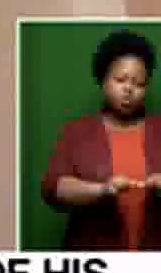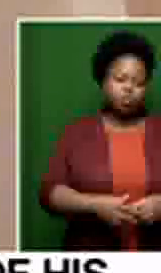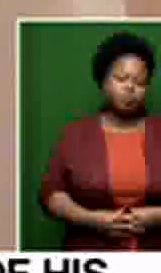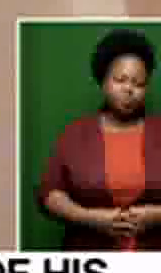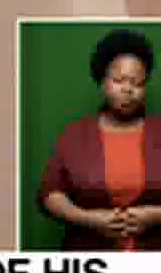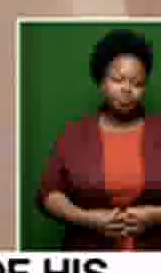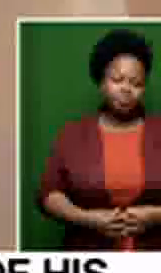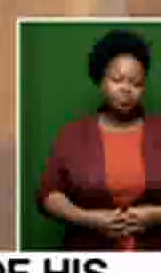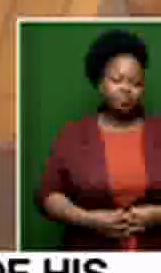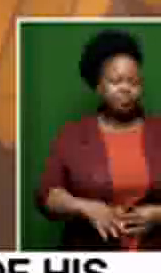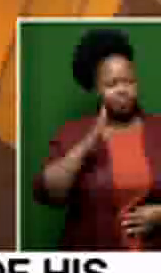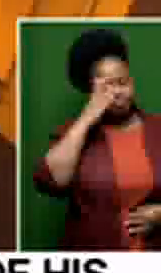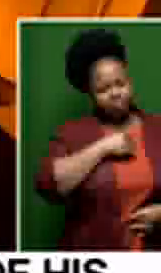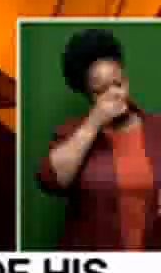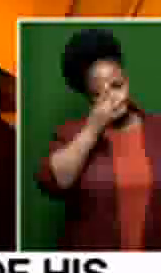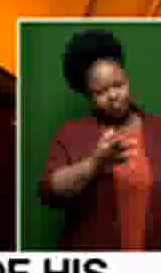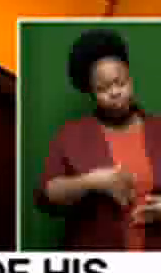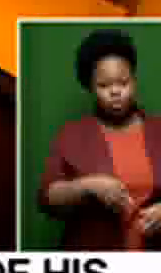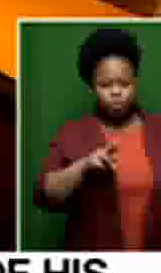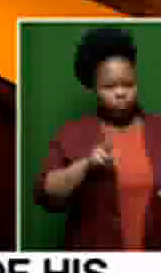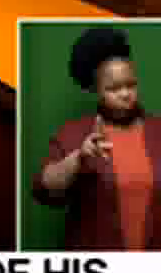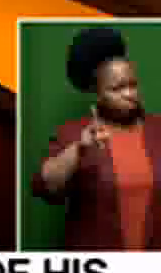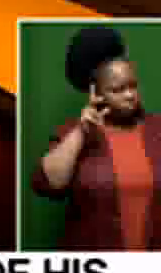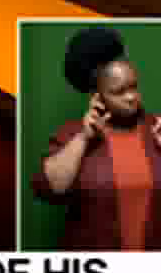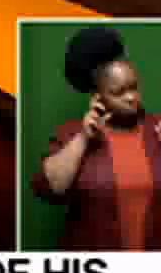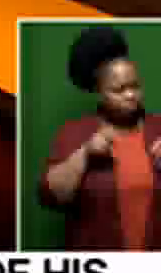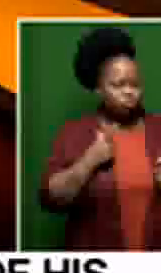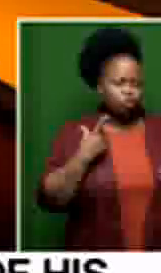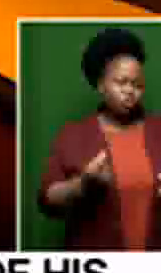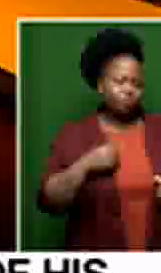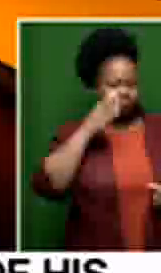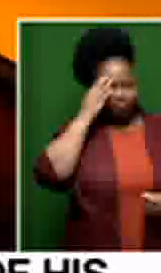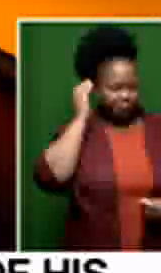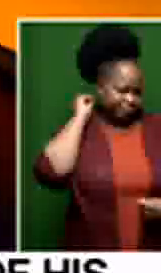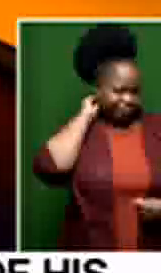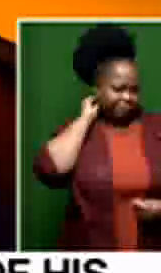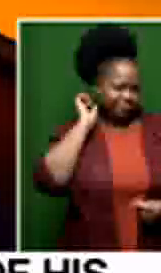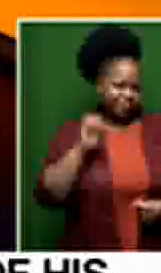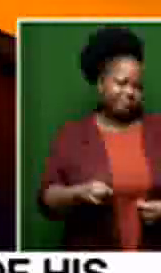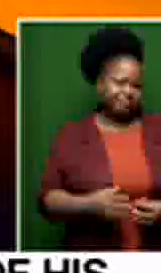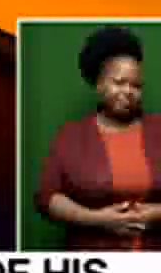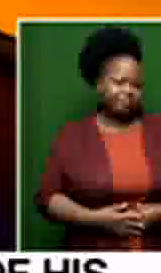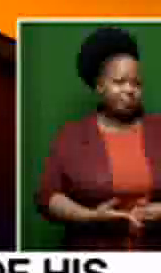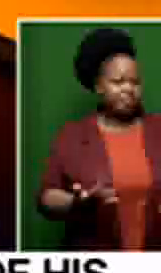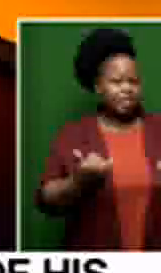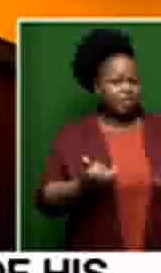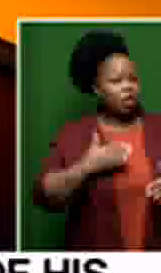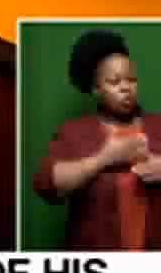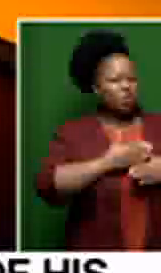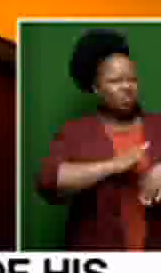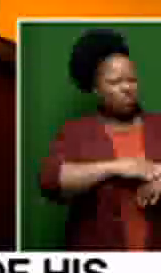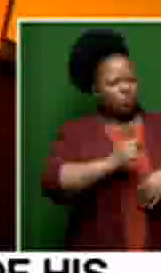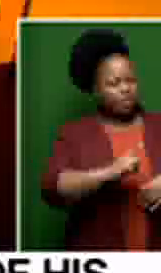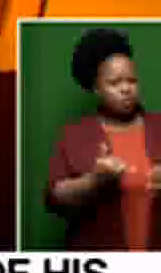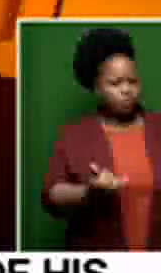for it. That's such a beautiful message, man. I hope everybody who's listening will definitely take that into account. And what are you currently working